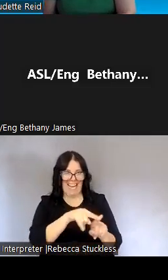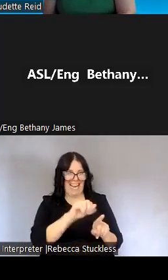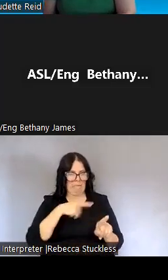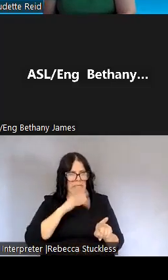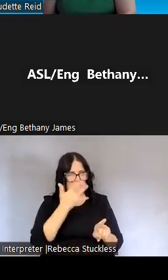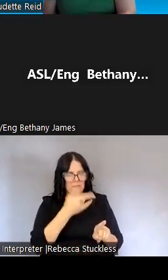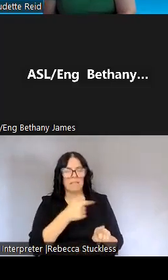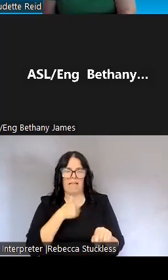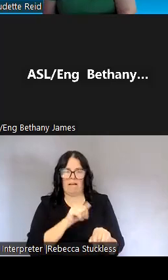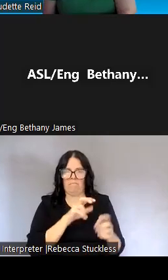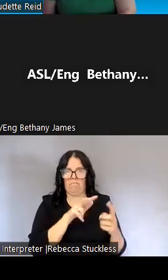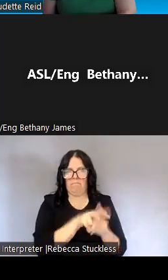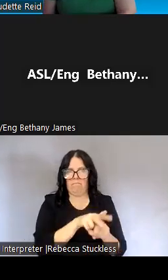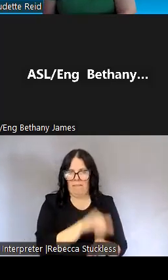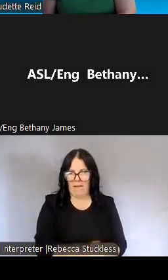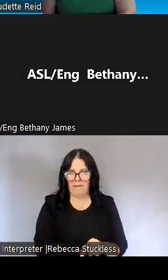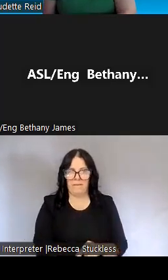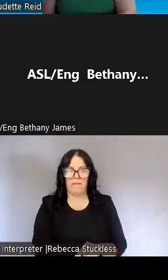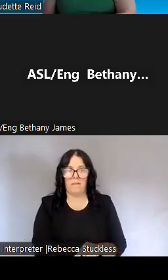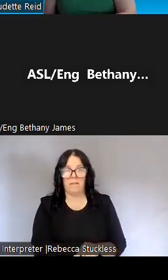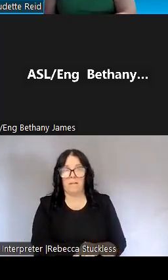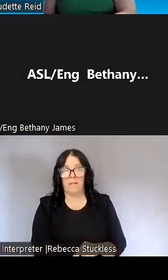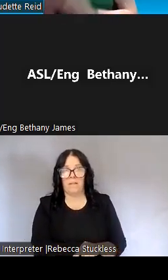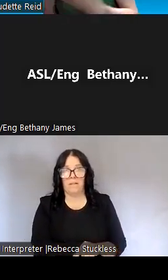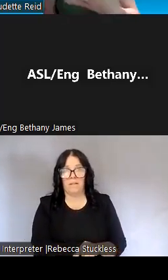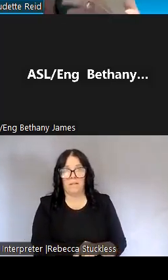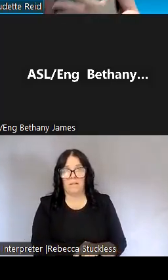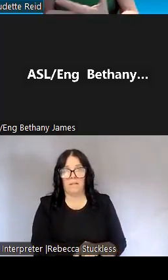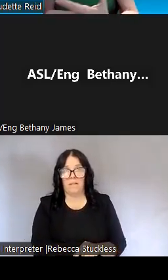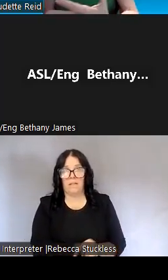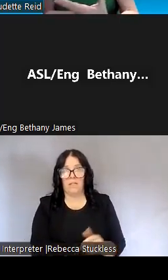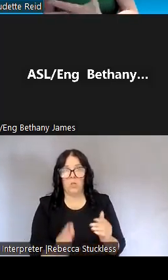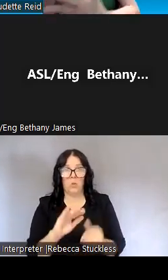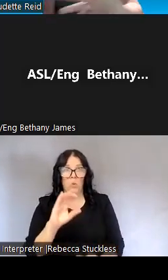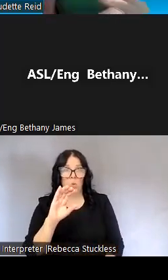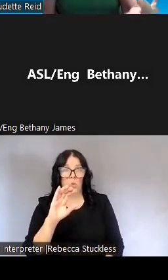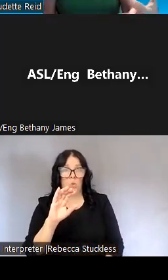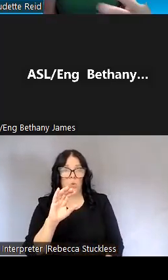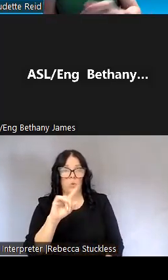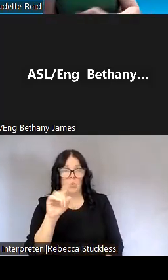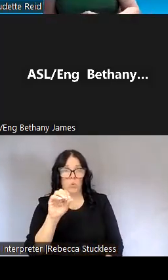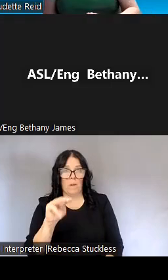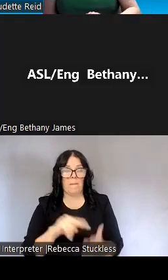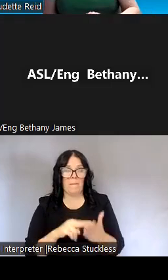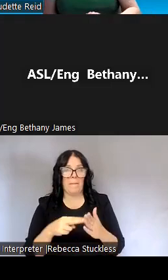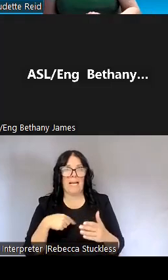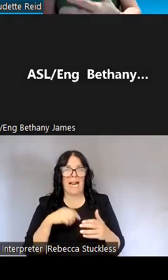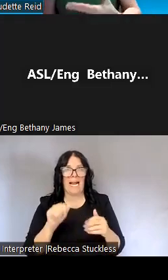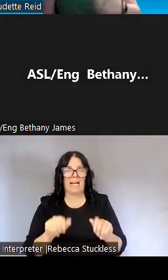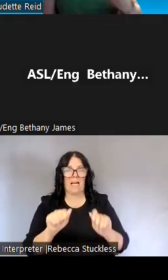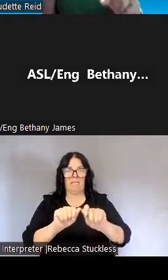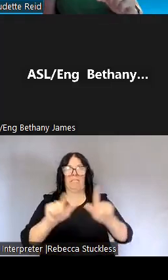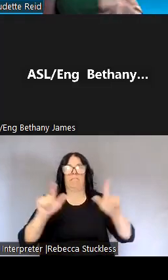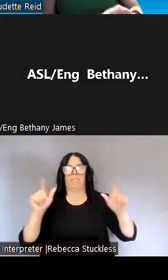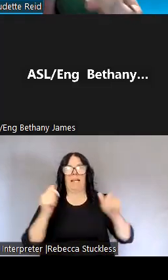And zoom is something that is where you enlarge everything on the screen